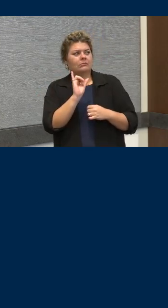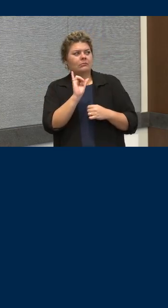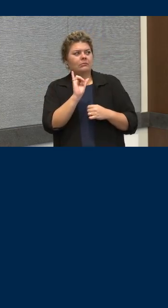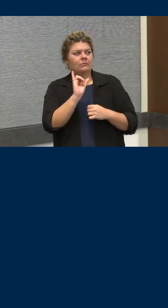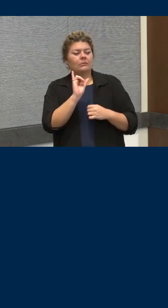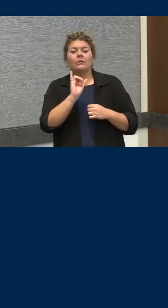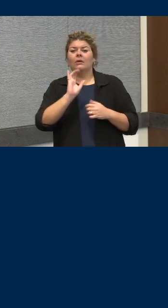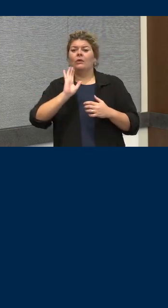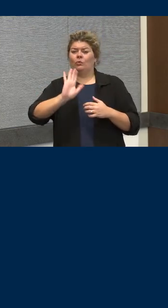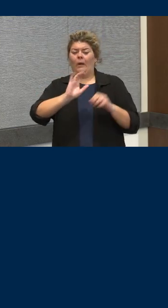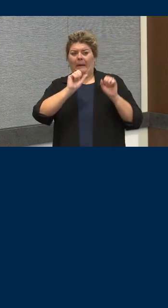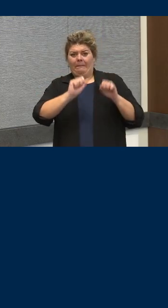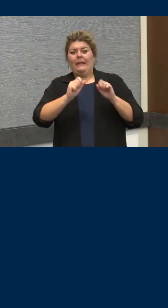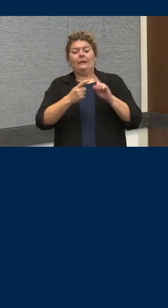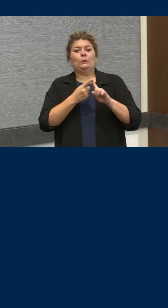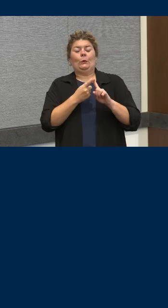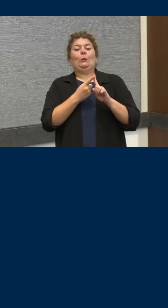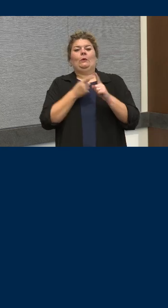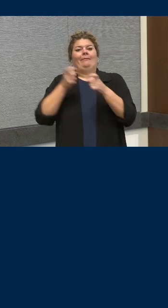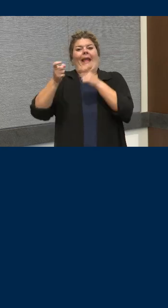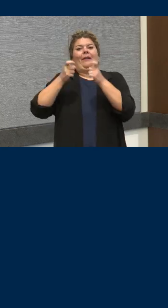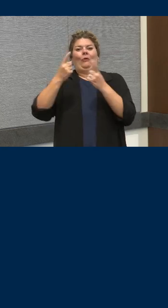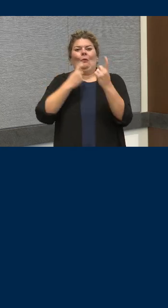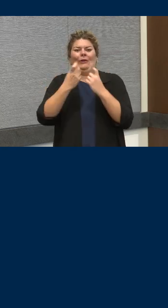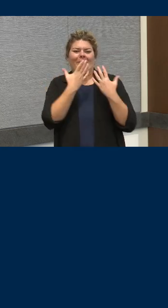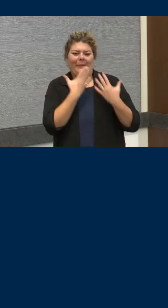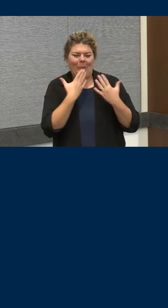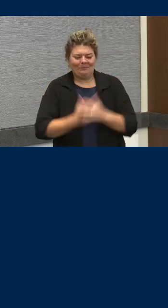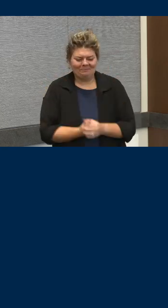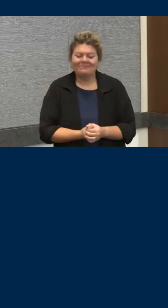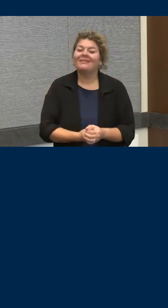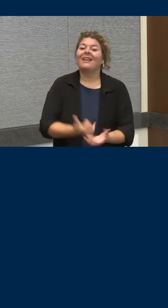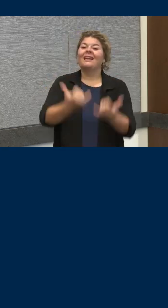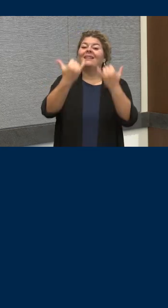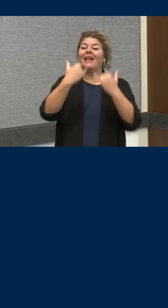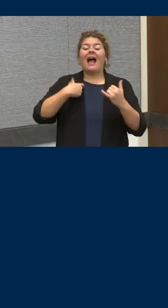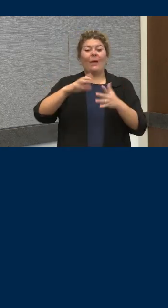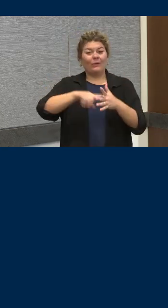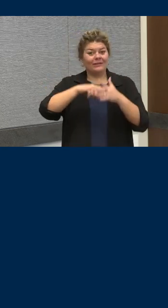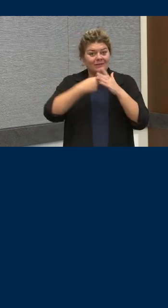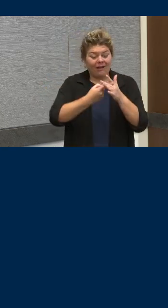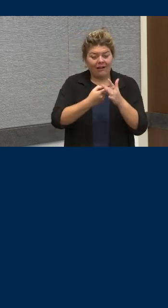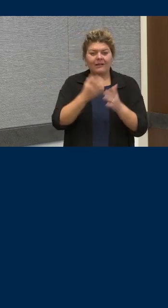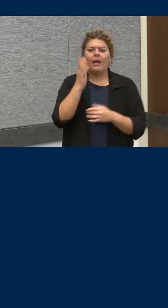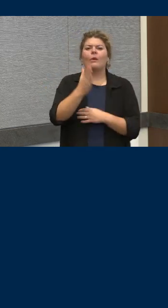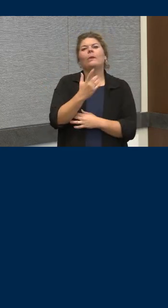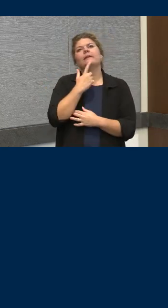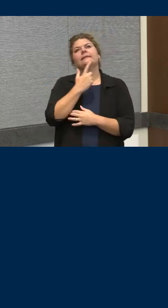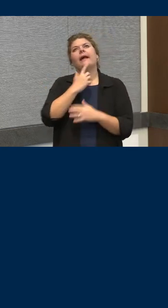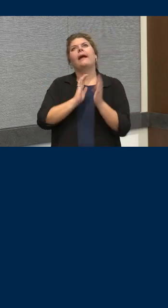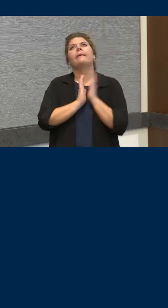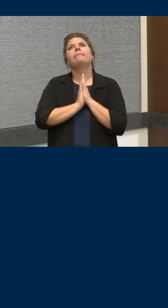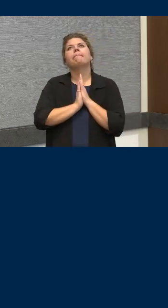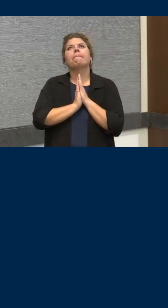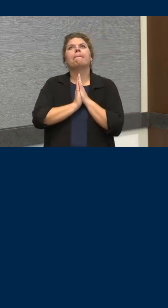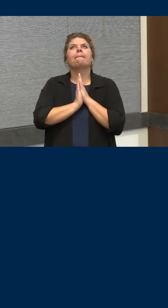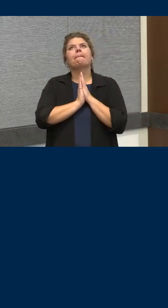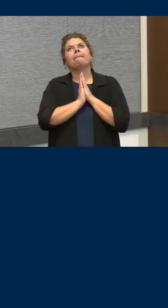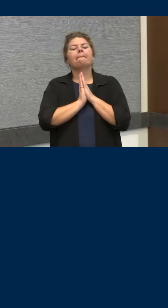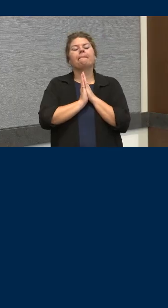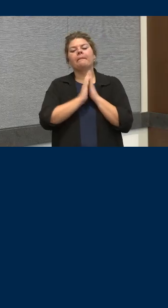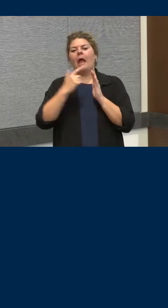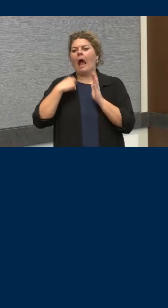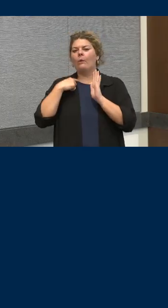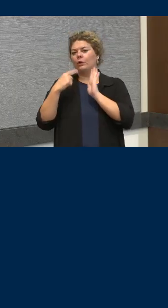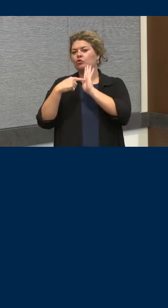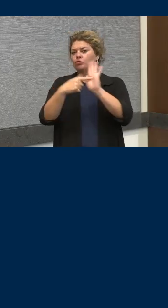your ability to handle those. I'm going to start by saying that I will be showing